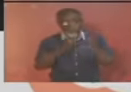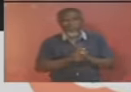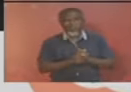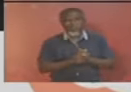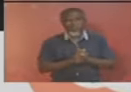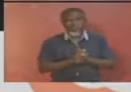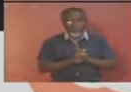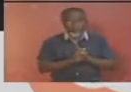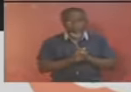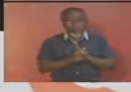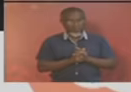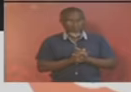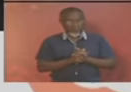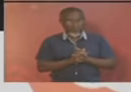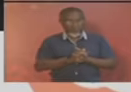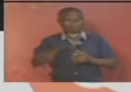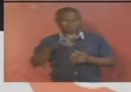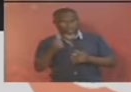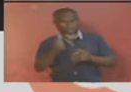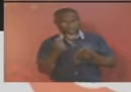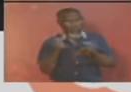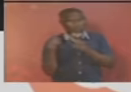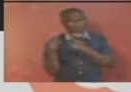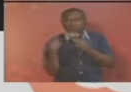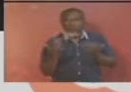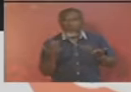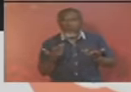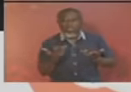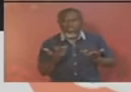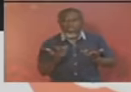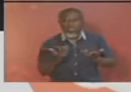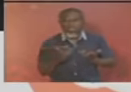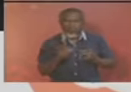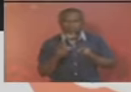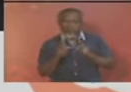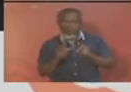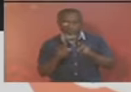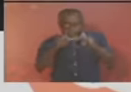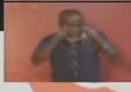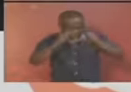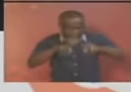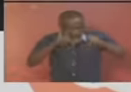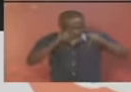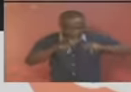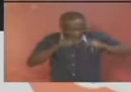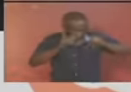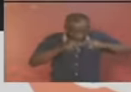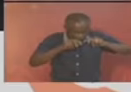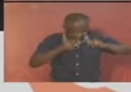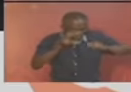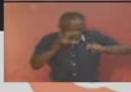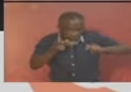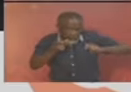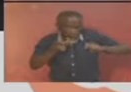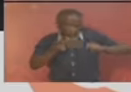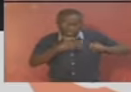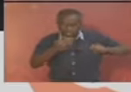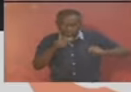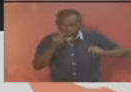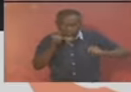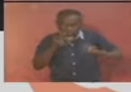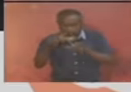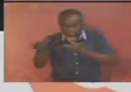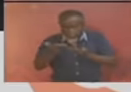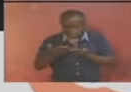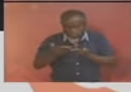is in laboratory direct testing, as well as validation of test kits, We provide information with our multiple